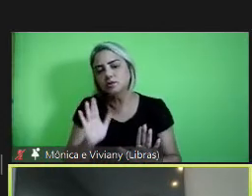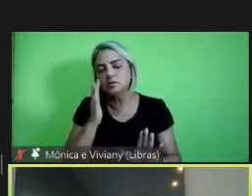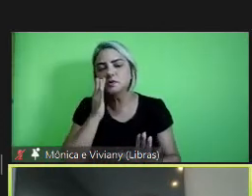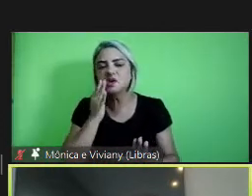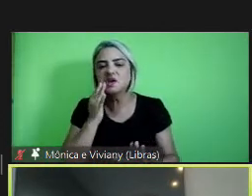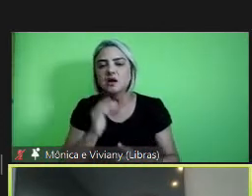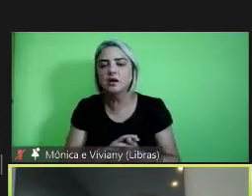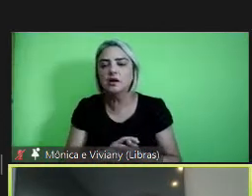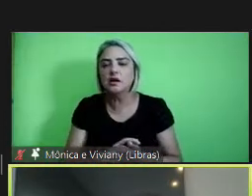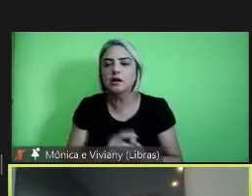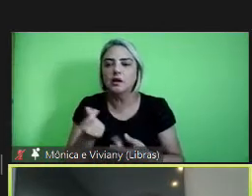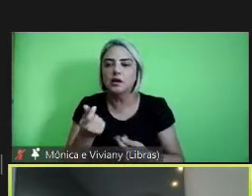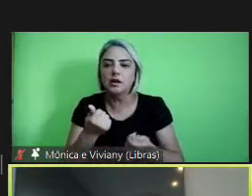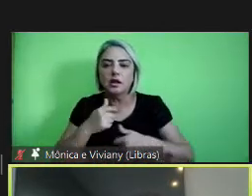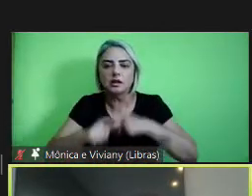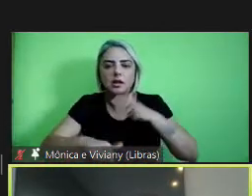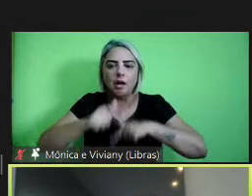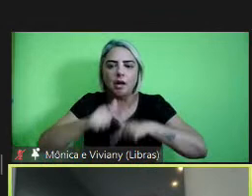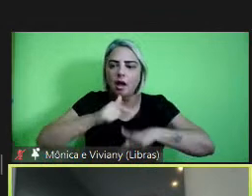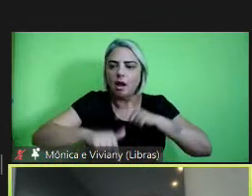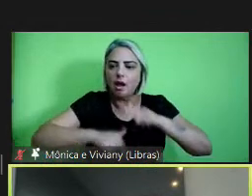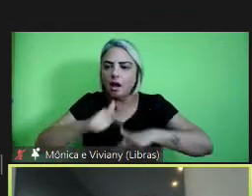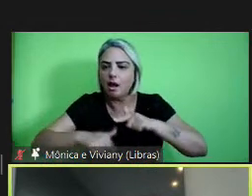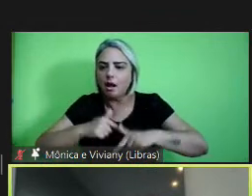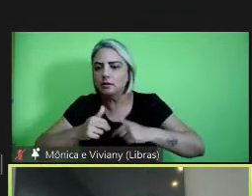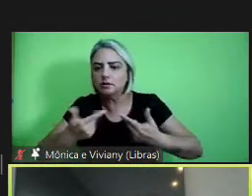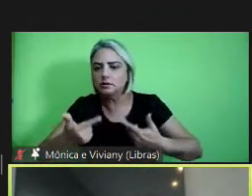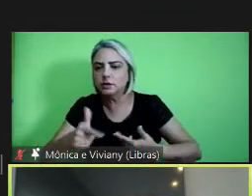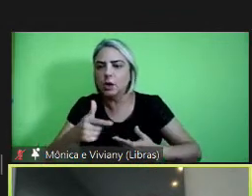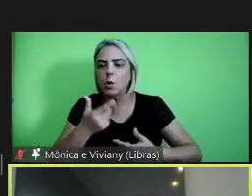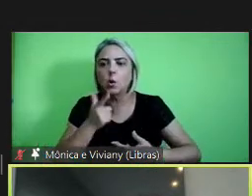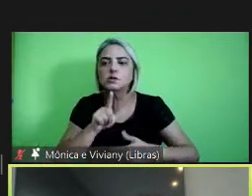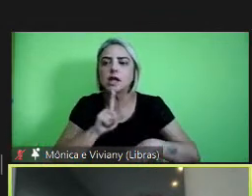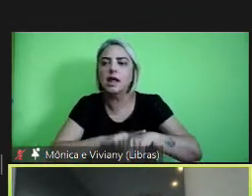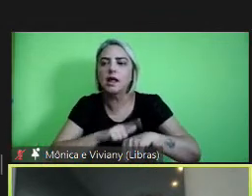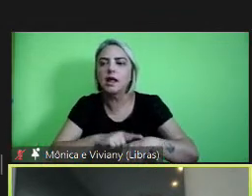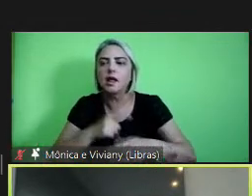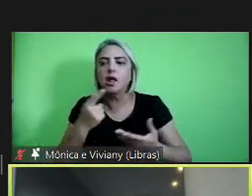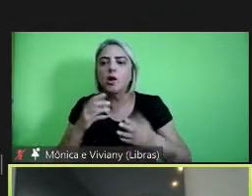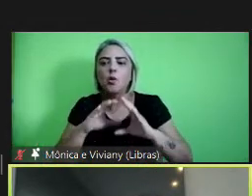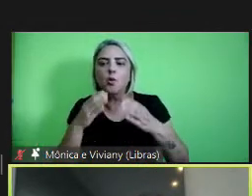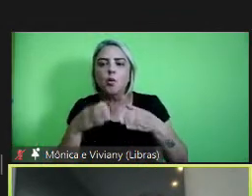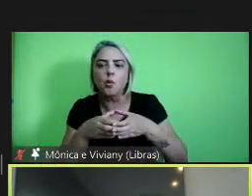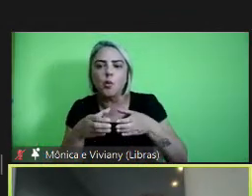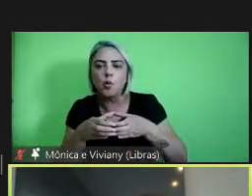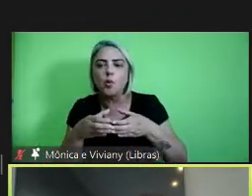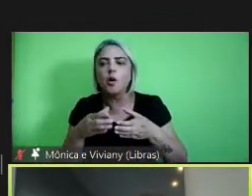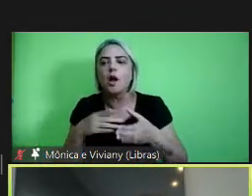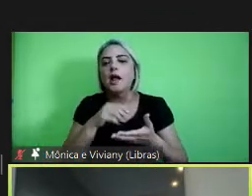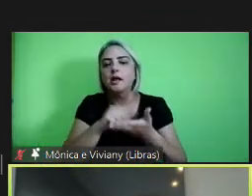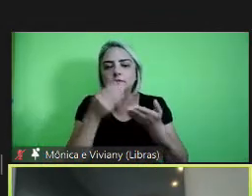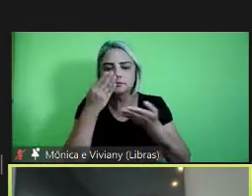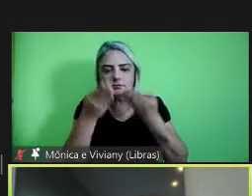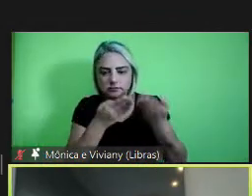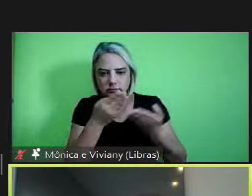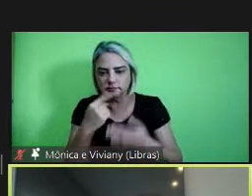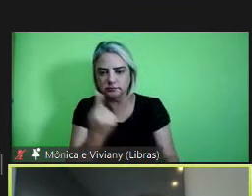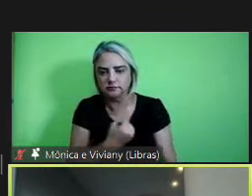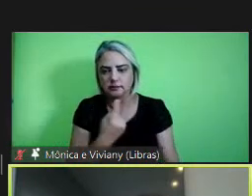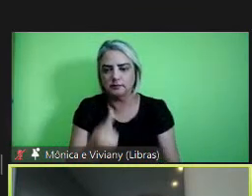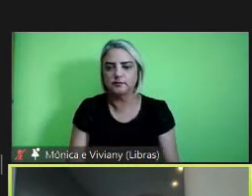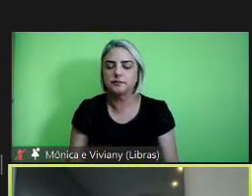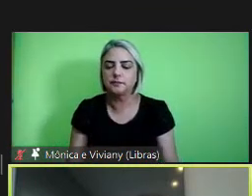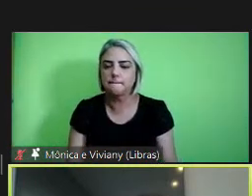need find collective work okay, collective service okay, but some others need